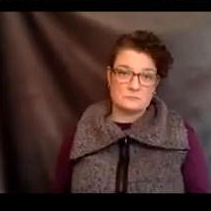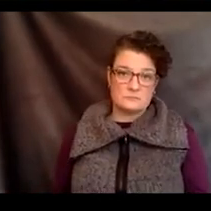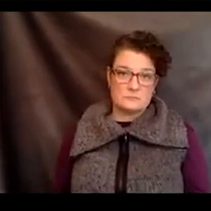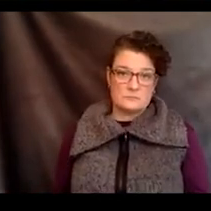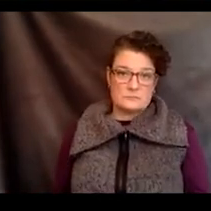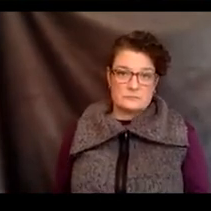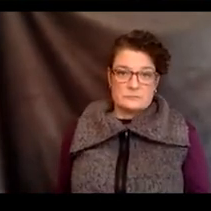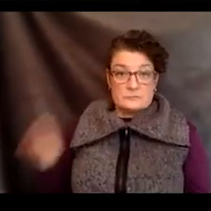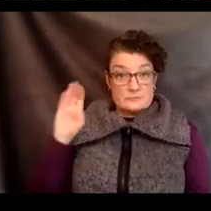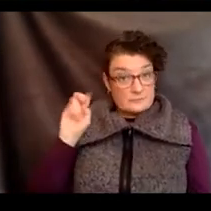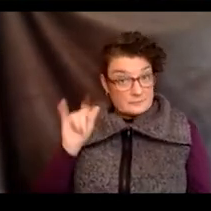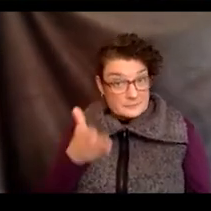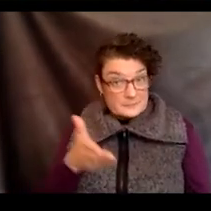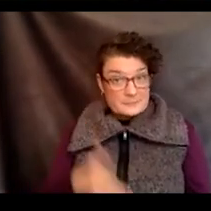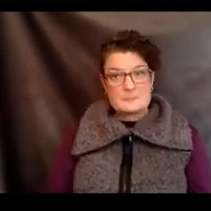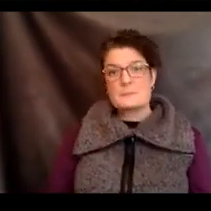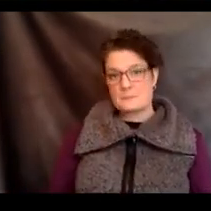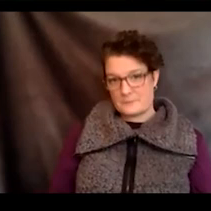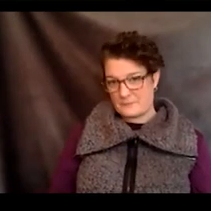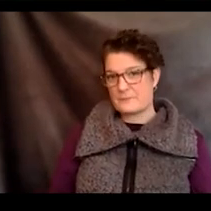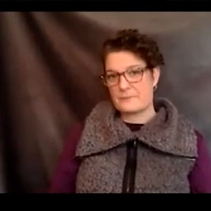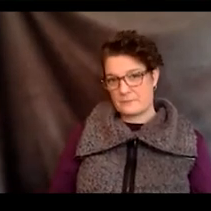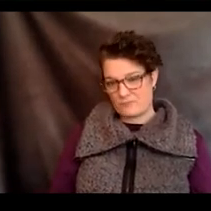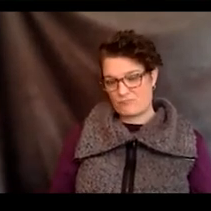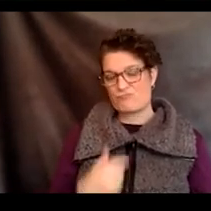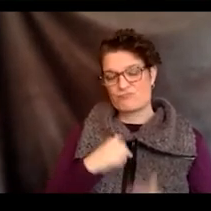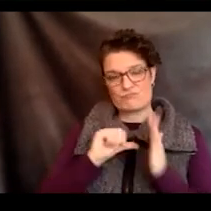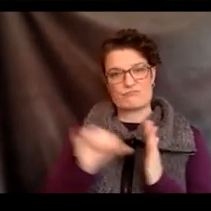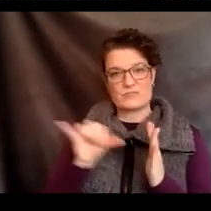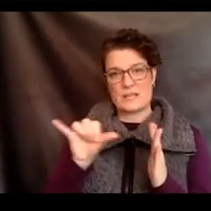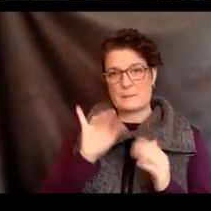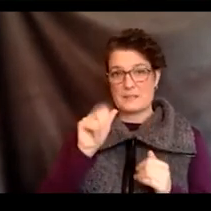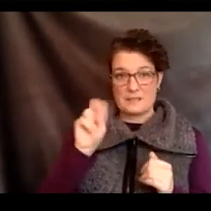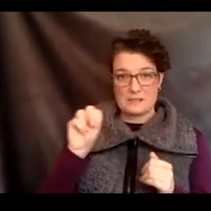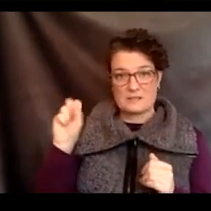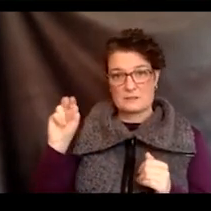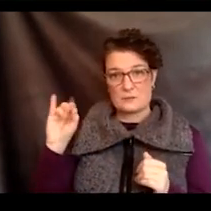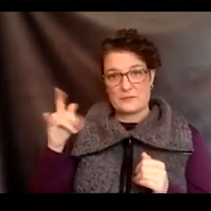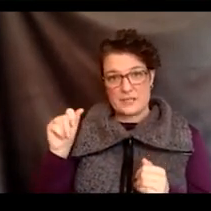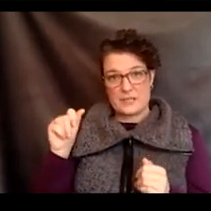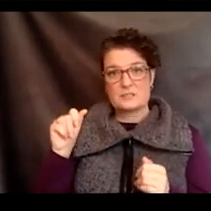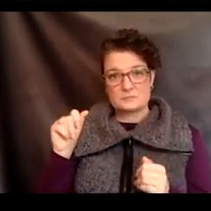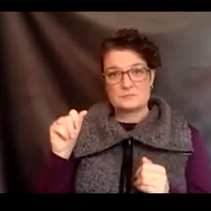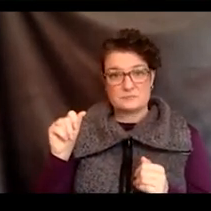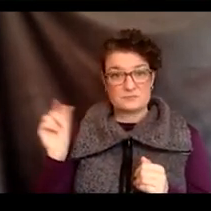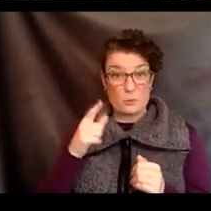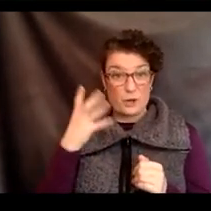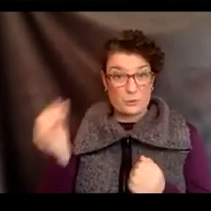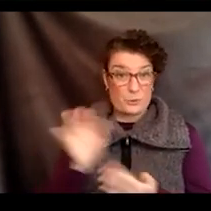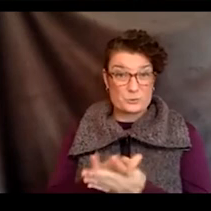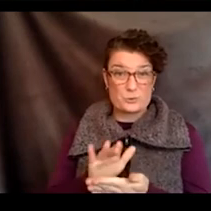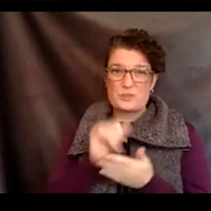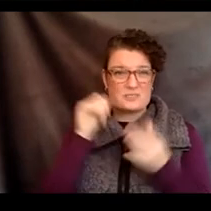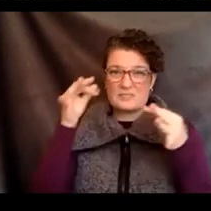Becky? And I'd like to kind of echo what both Ian and Sophia were talking about, which is, you know, where you go to school doesn't determine